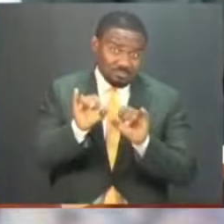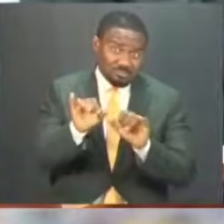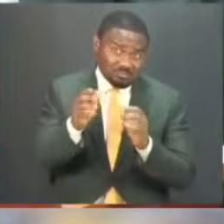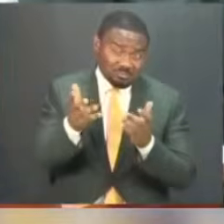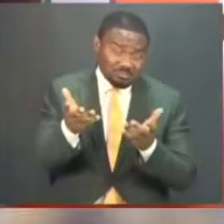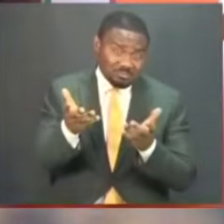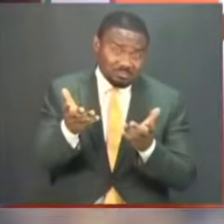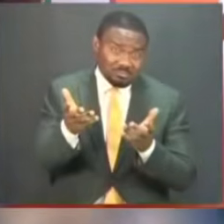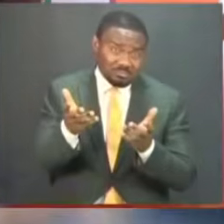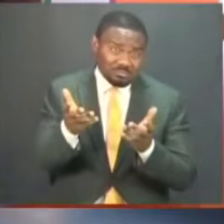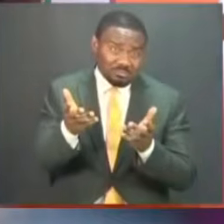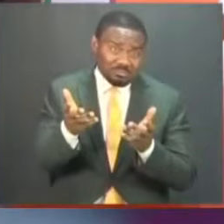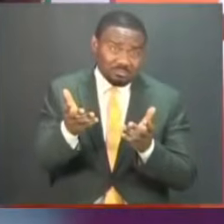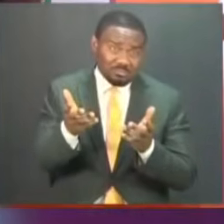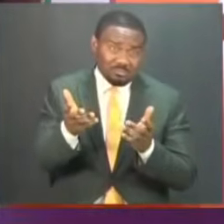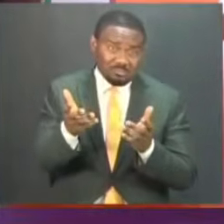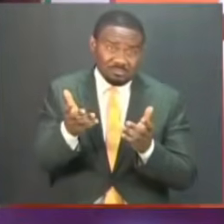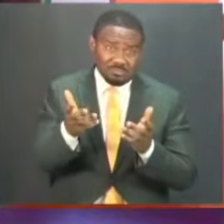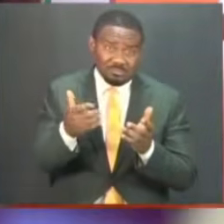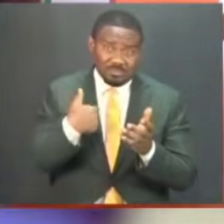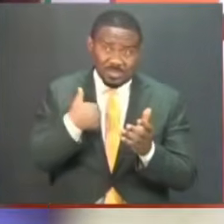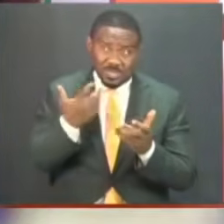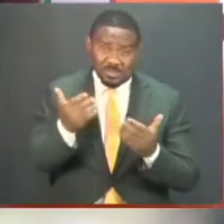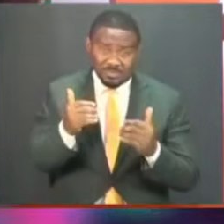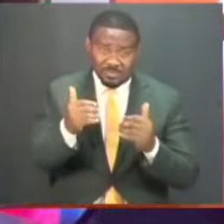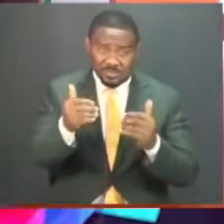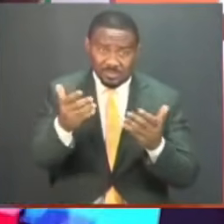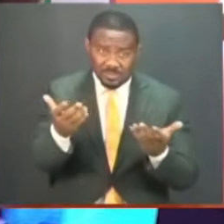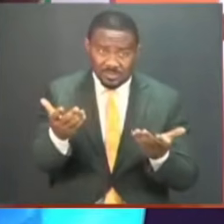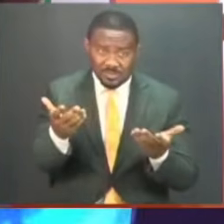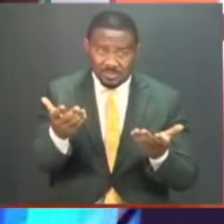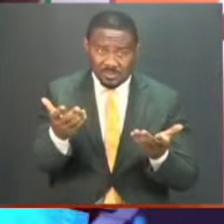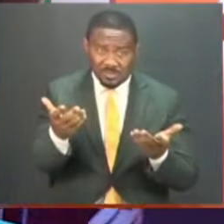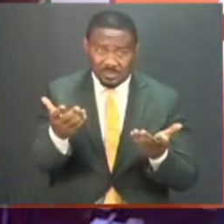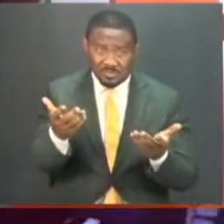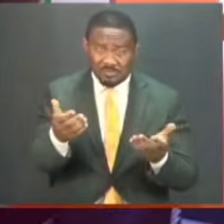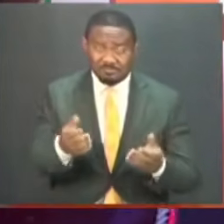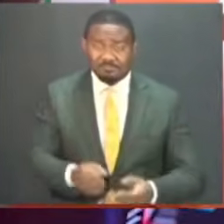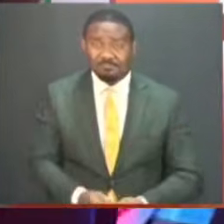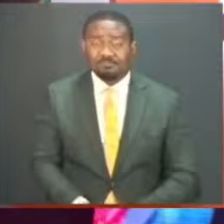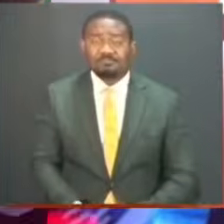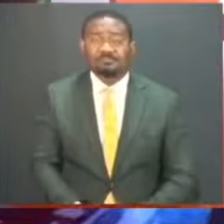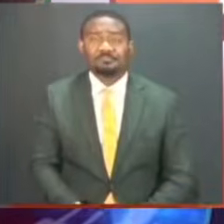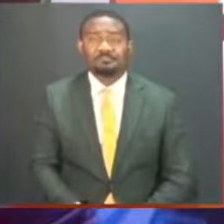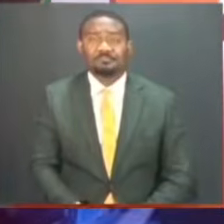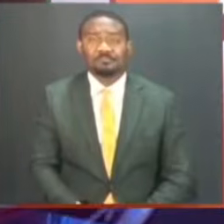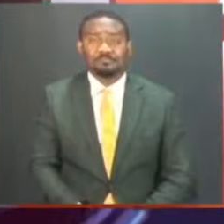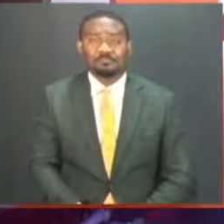occupy the chair whilst I do the needful, Mr. Speaker.